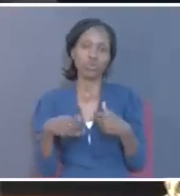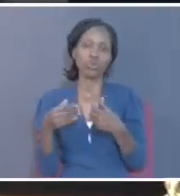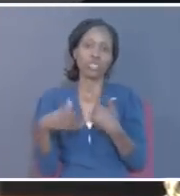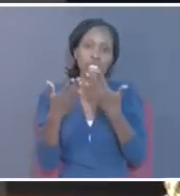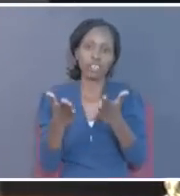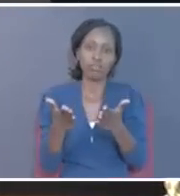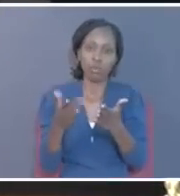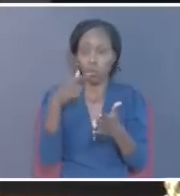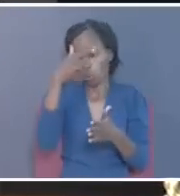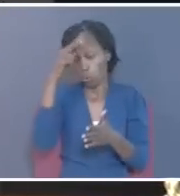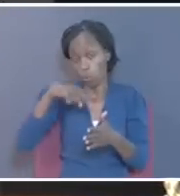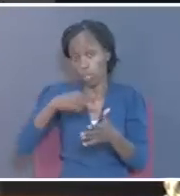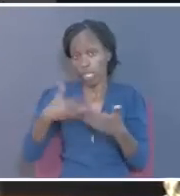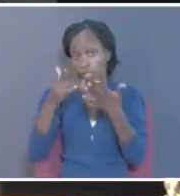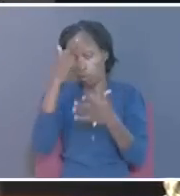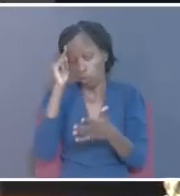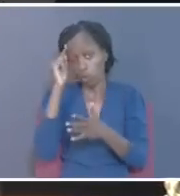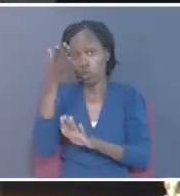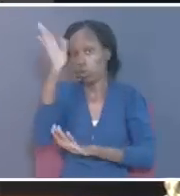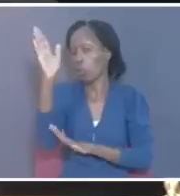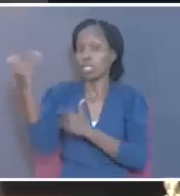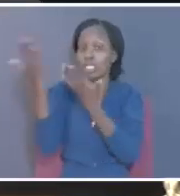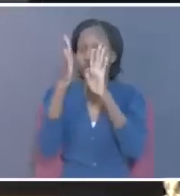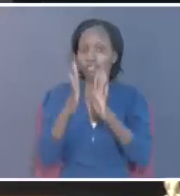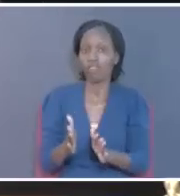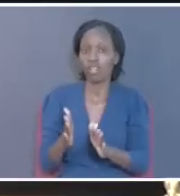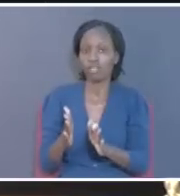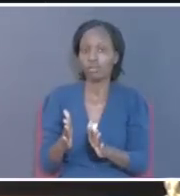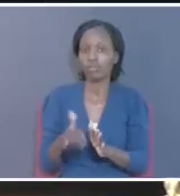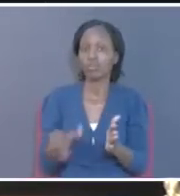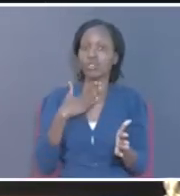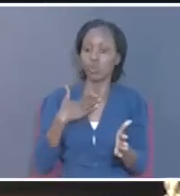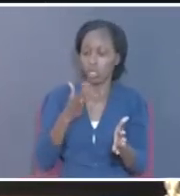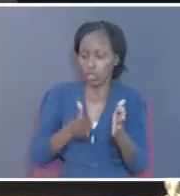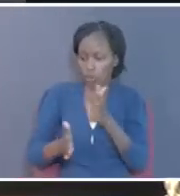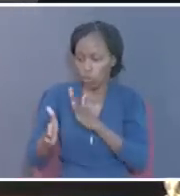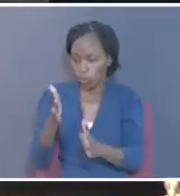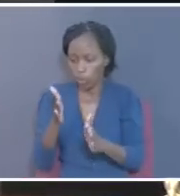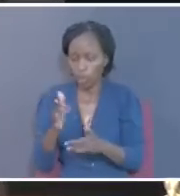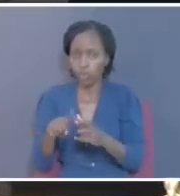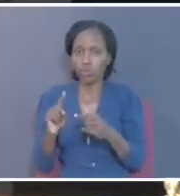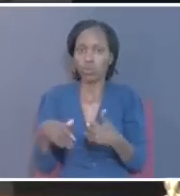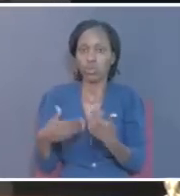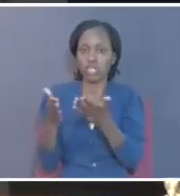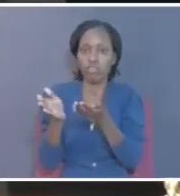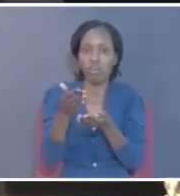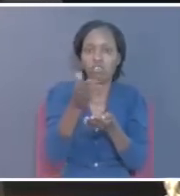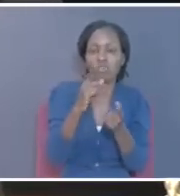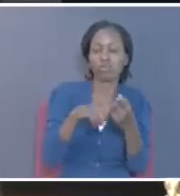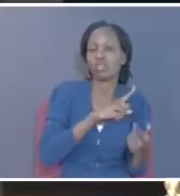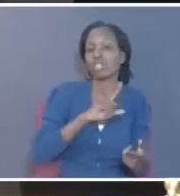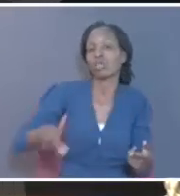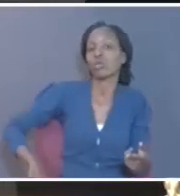give because our God is a giver. So I'd like you just to prepare to give to to the